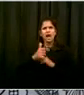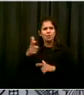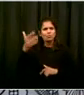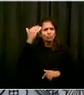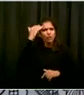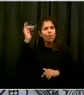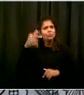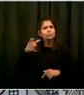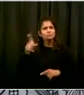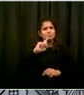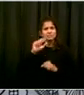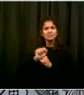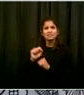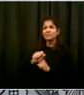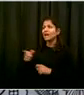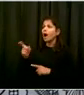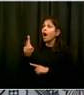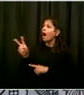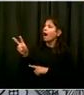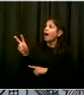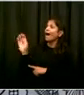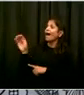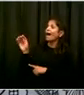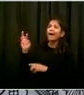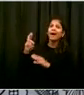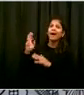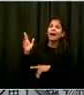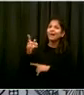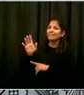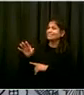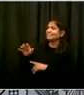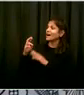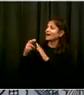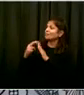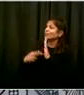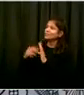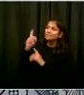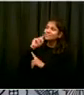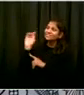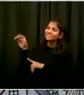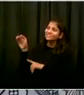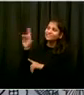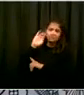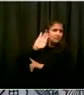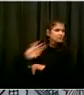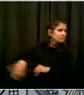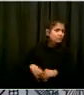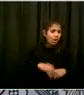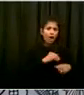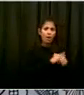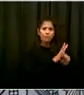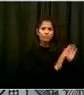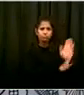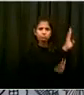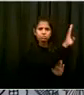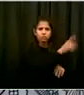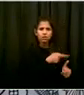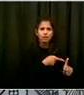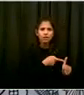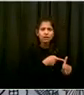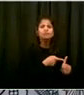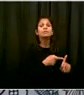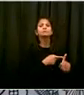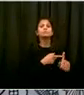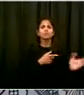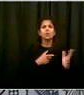rules now. We're going to go out there, make sure everyone understands them, and then go and enforce. You will remember, Matt, back in the spring, again,